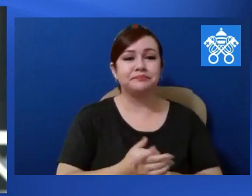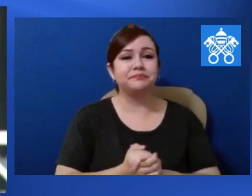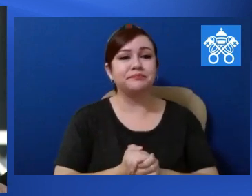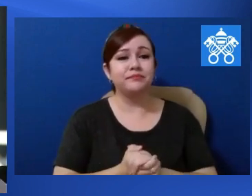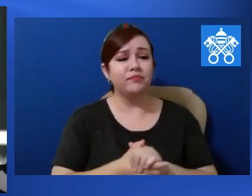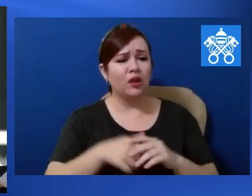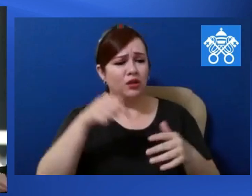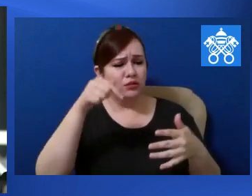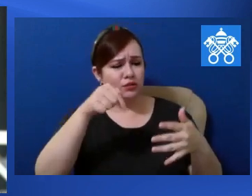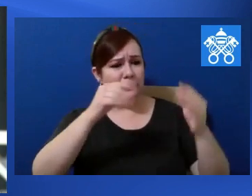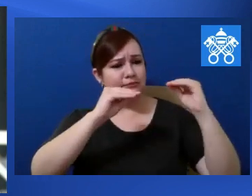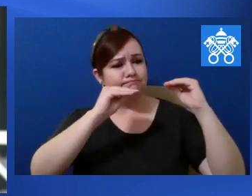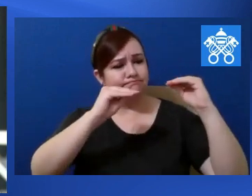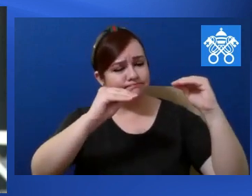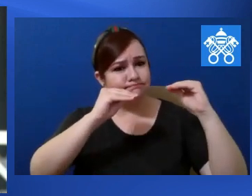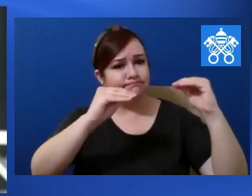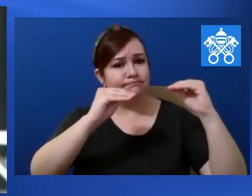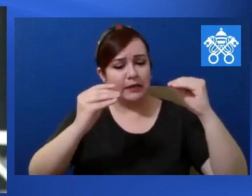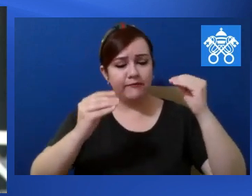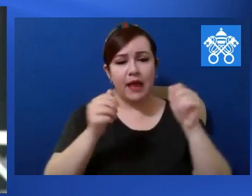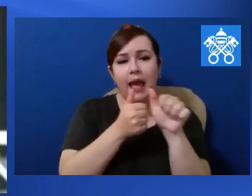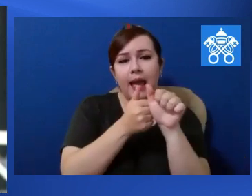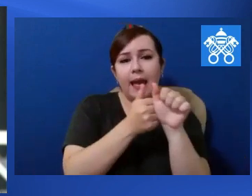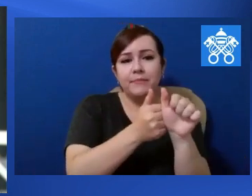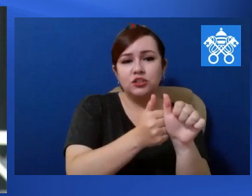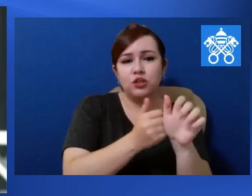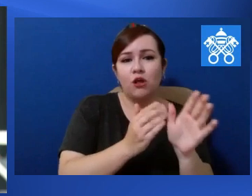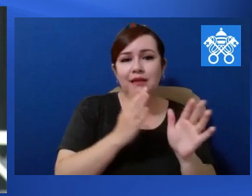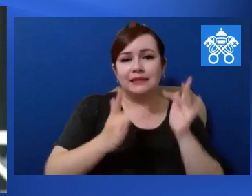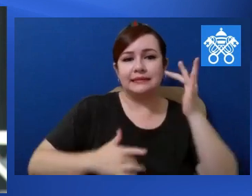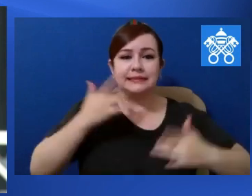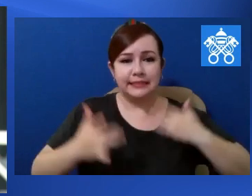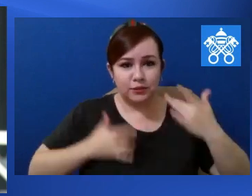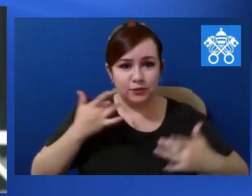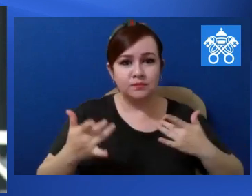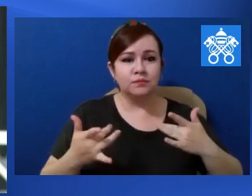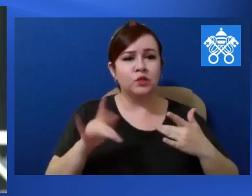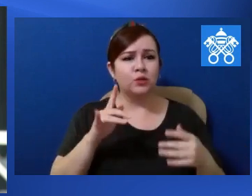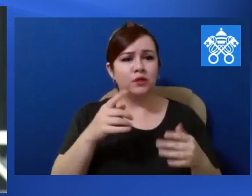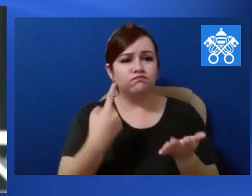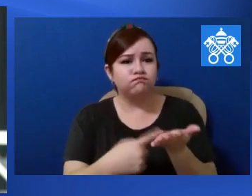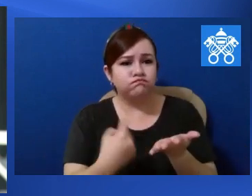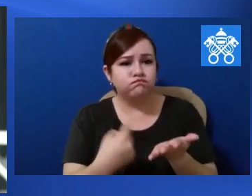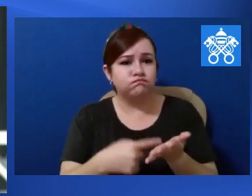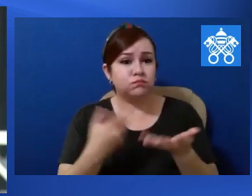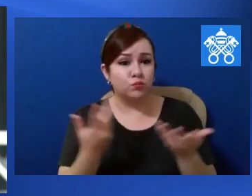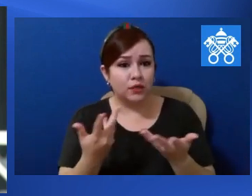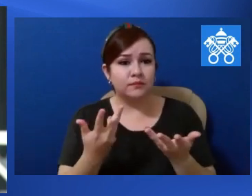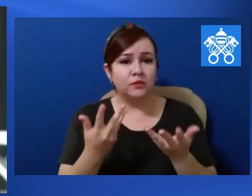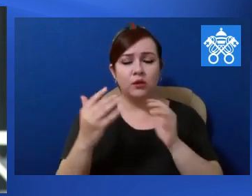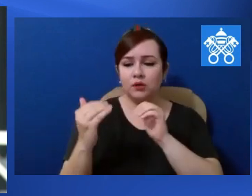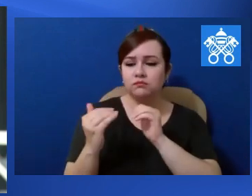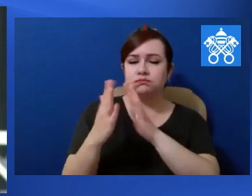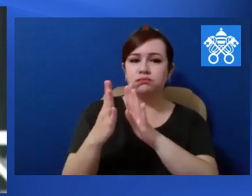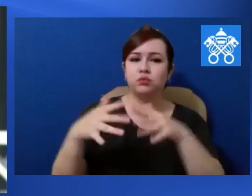In questa serie di catechesi sullo zelo apostolico, stiamo parlando di questo, stiamo incontrando alcune figure